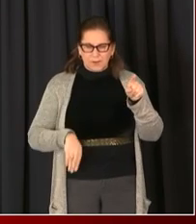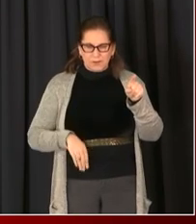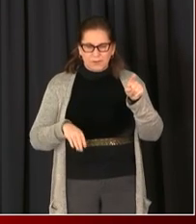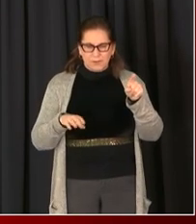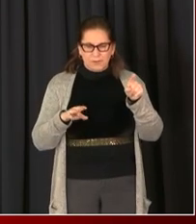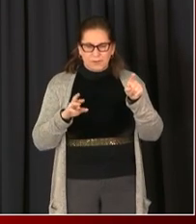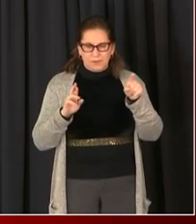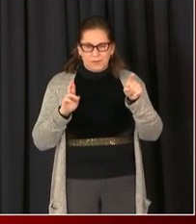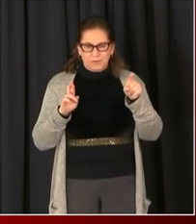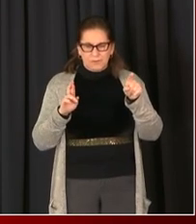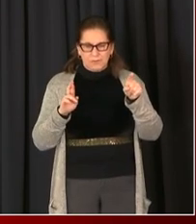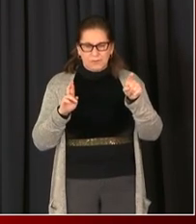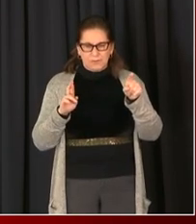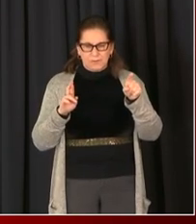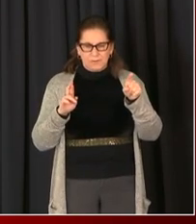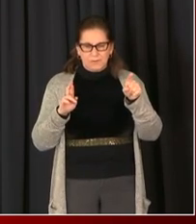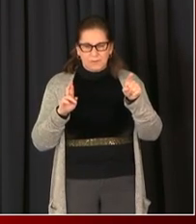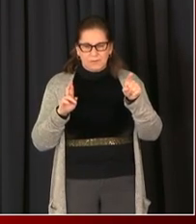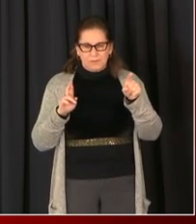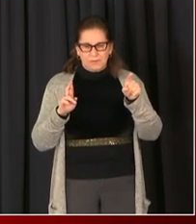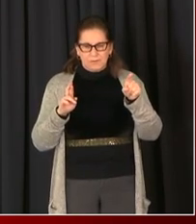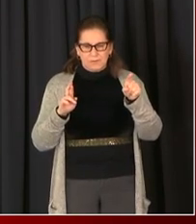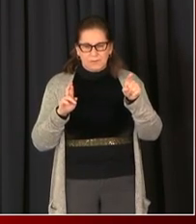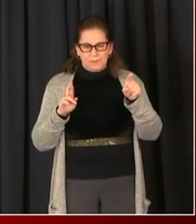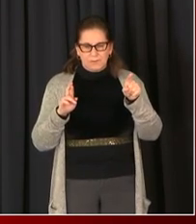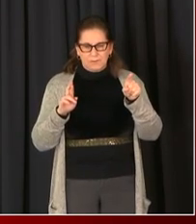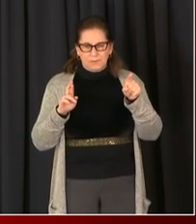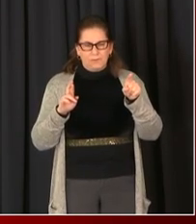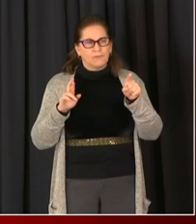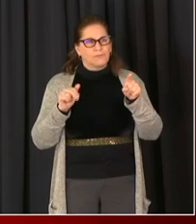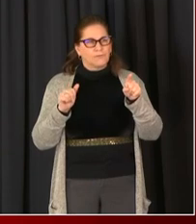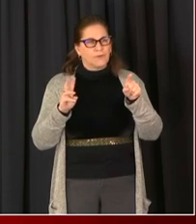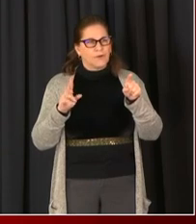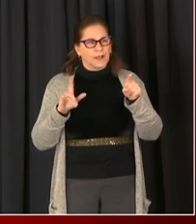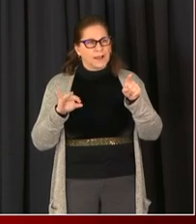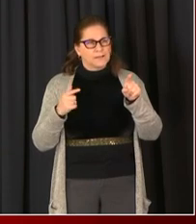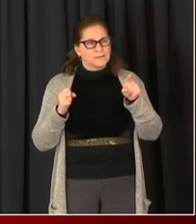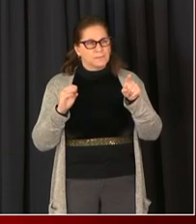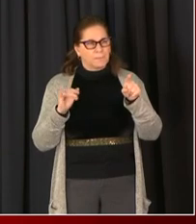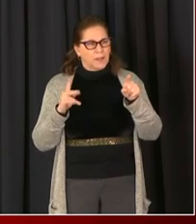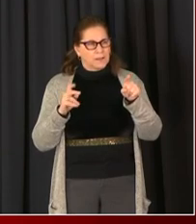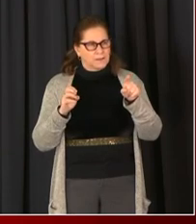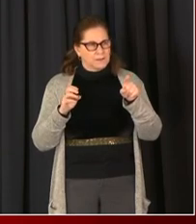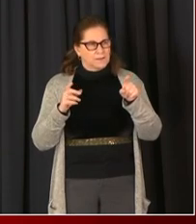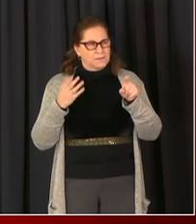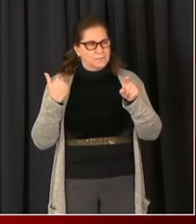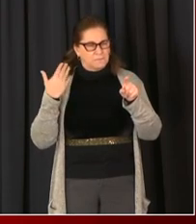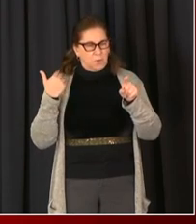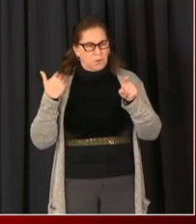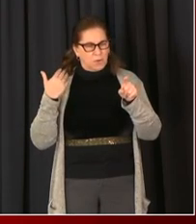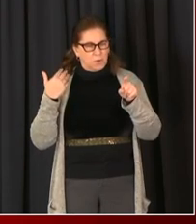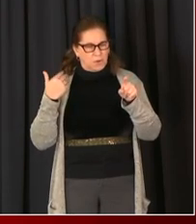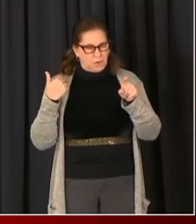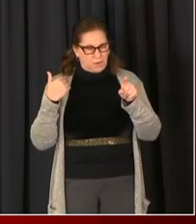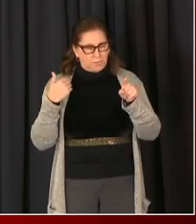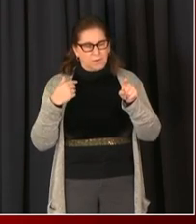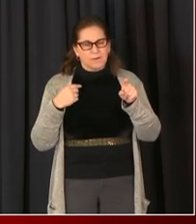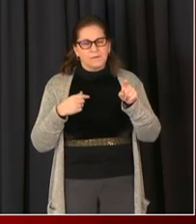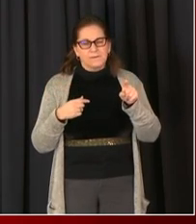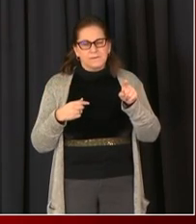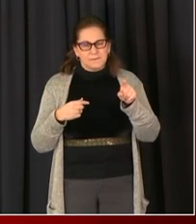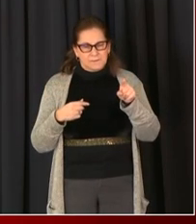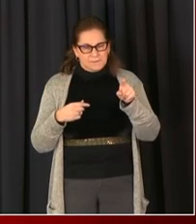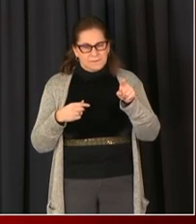served on the Mayor-elect Scott served on a committee that I chaired about the national housing